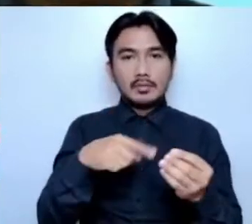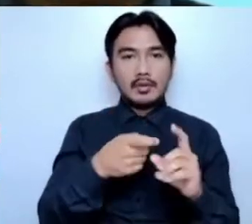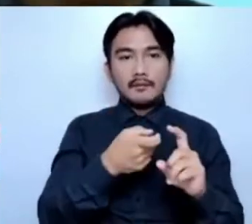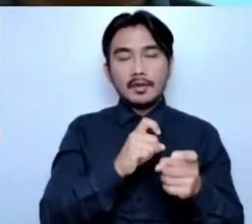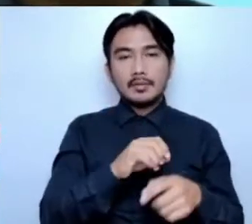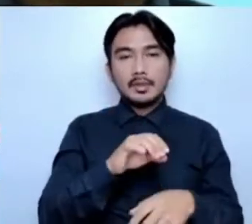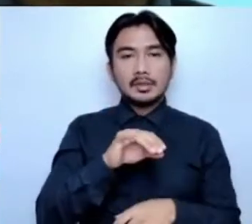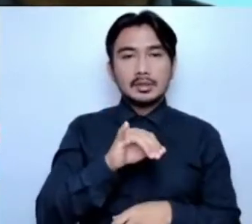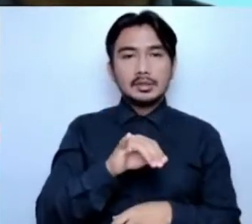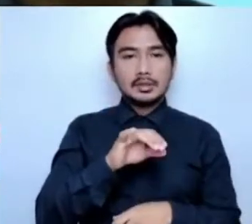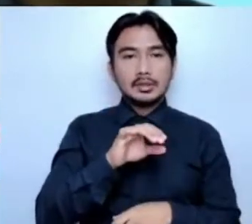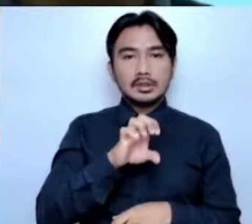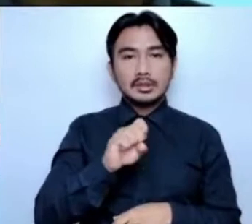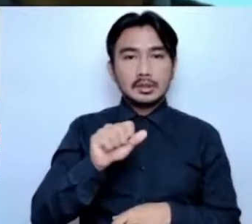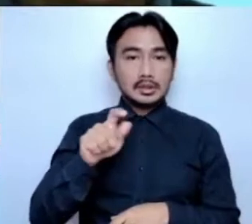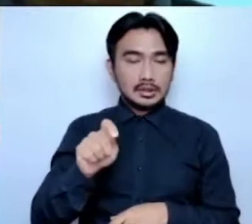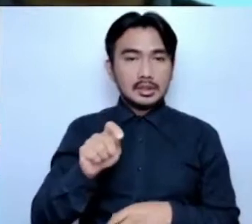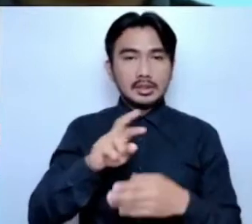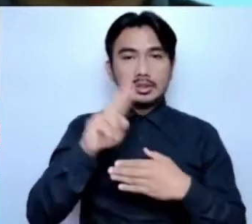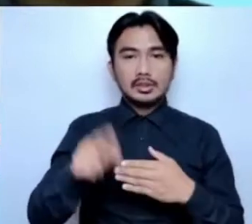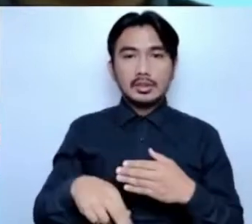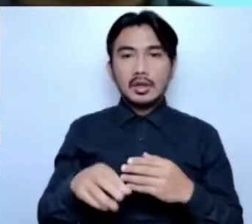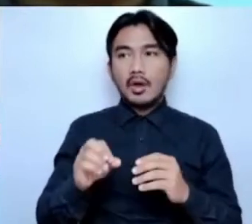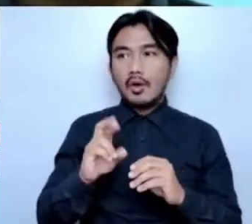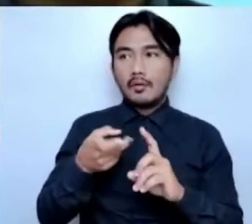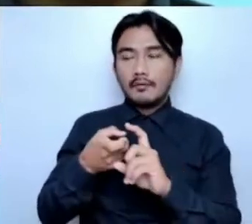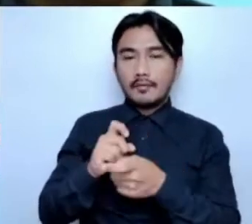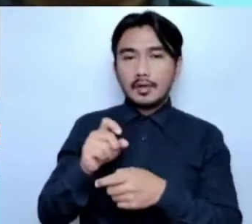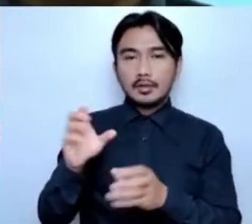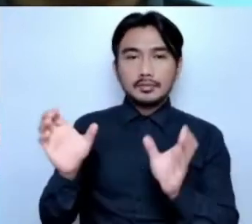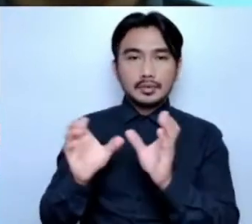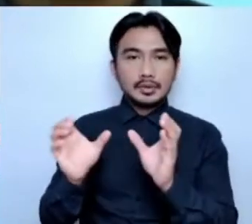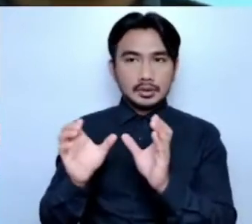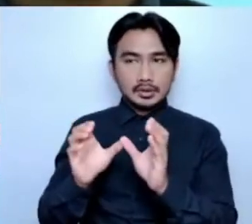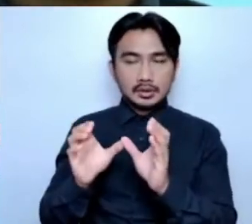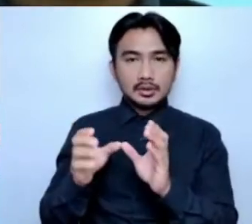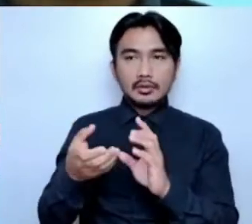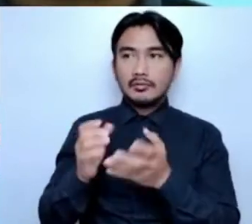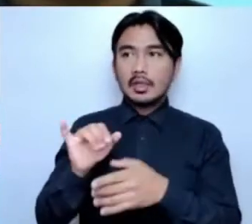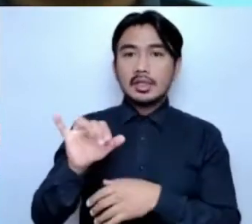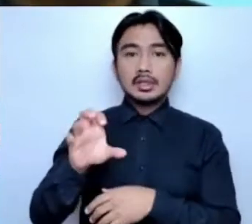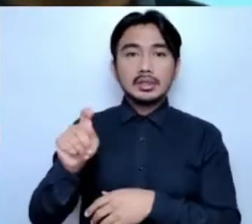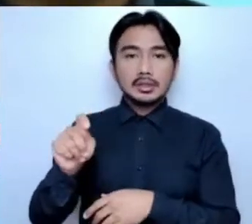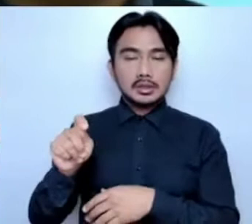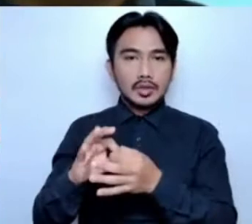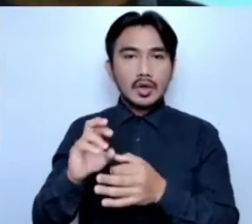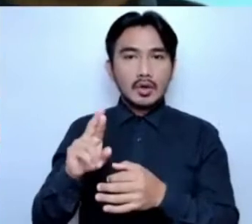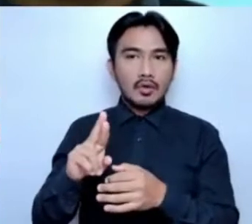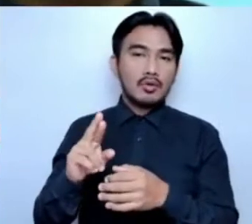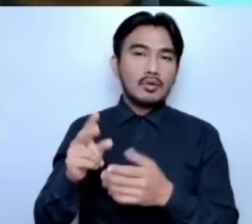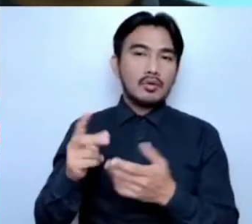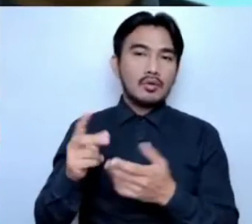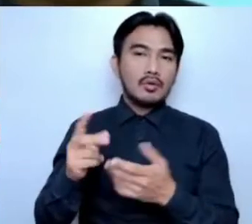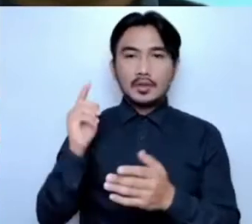4, certification from your ICT coordinator or school head or focal person in charge of ESAT, because